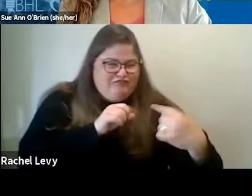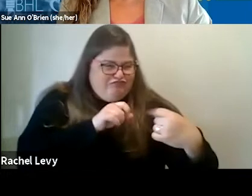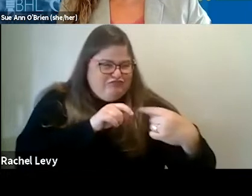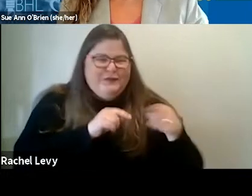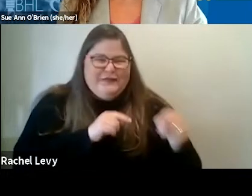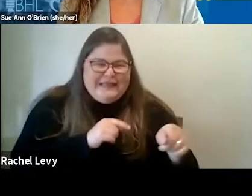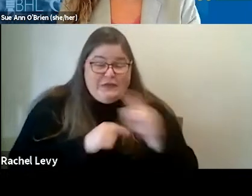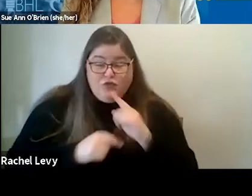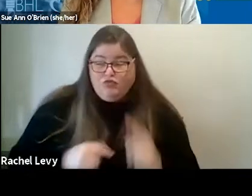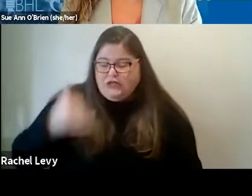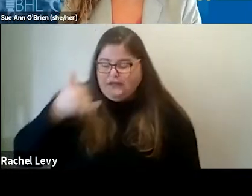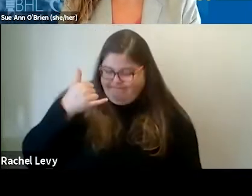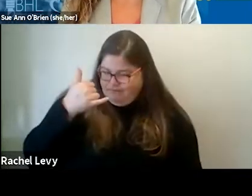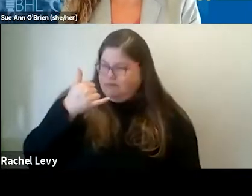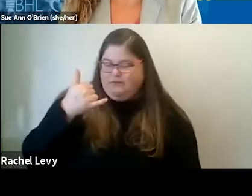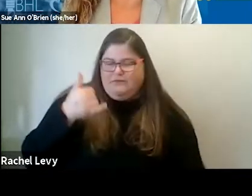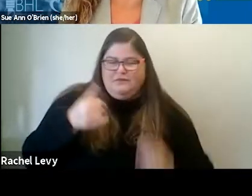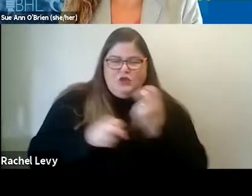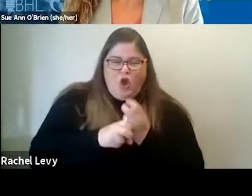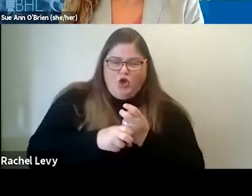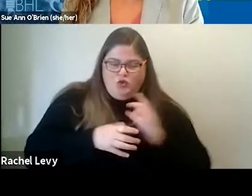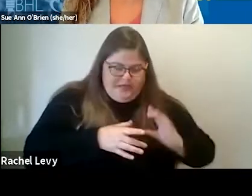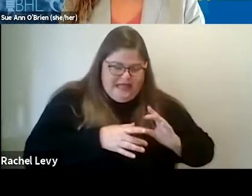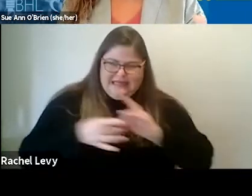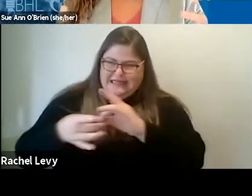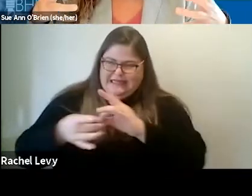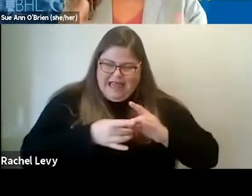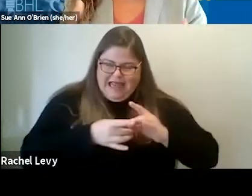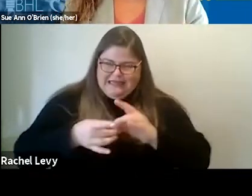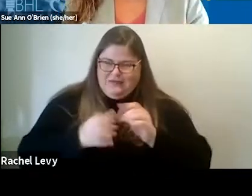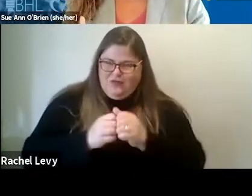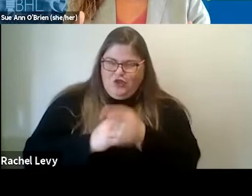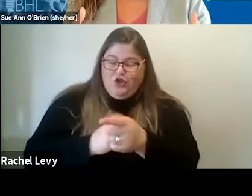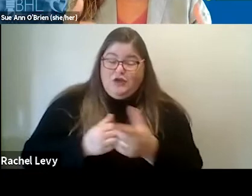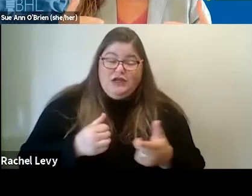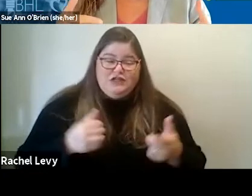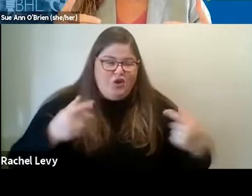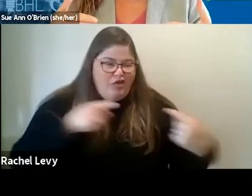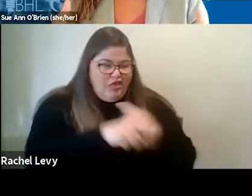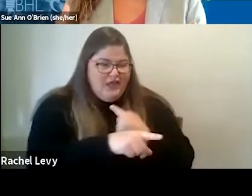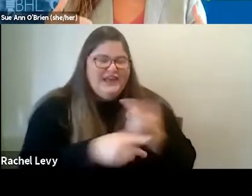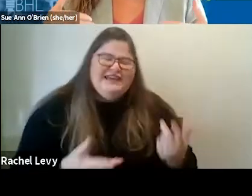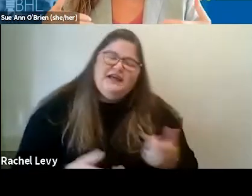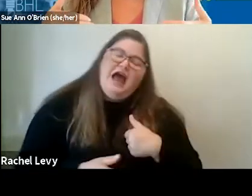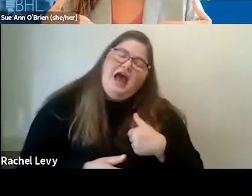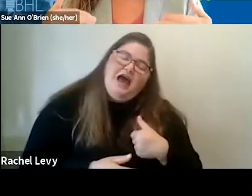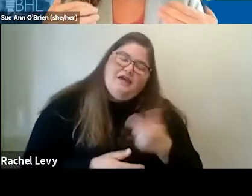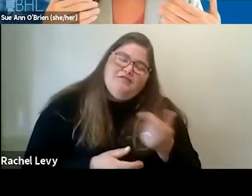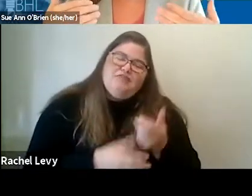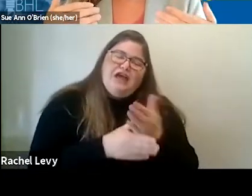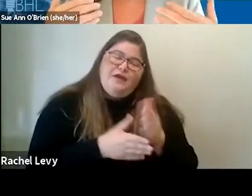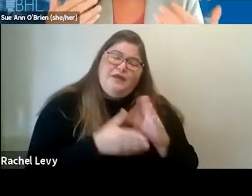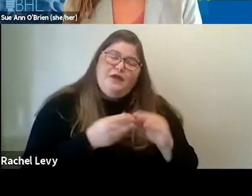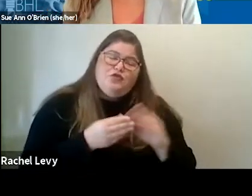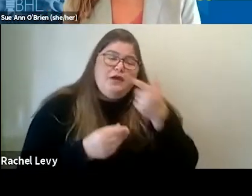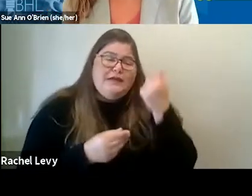was really struggling to connect with her as well. So I share this because it's not just